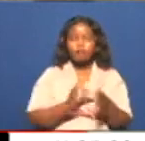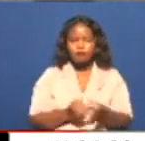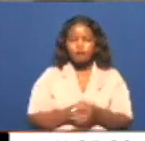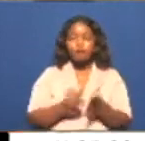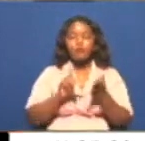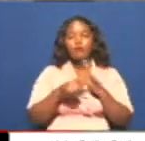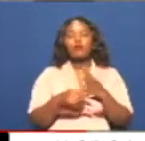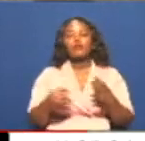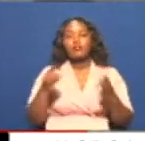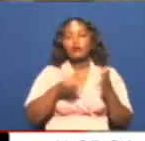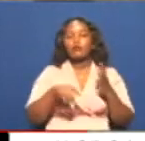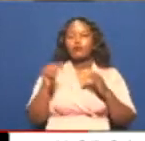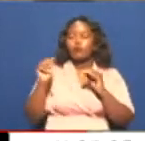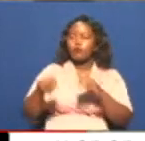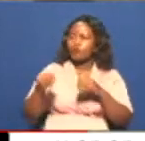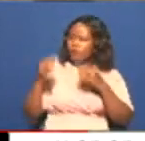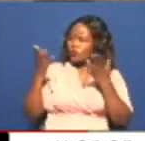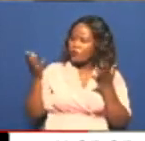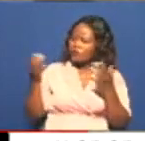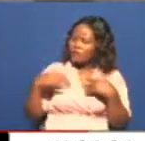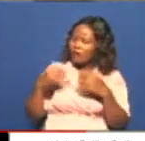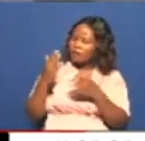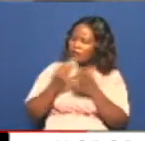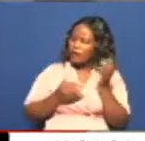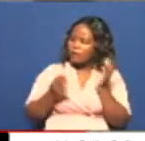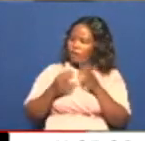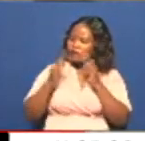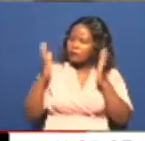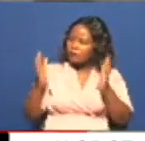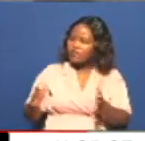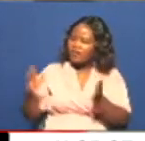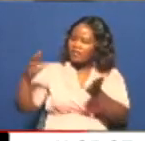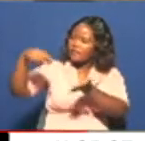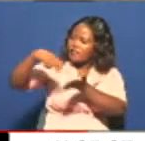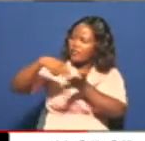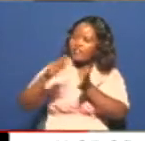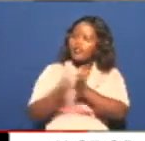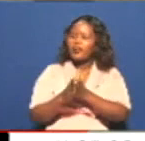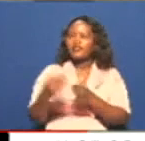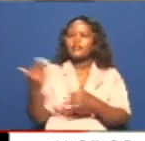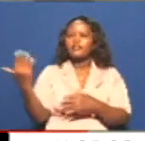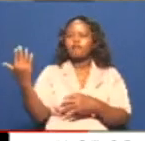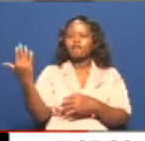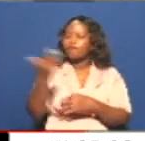see certain leaders stand on the podium and issue certain statements,